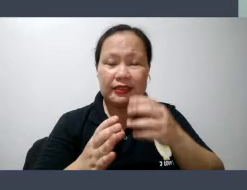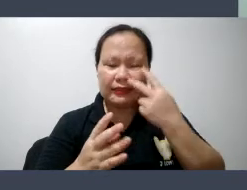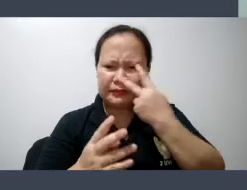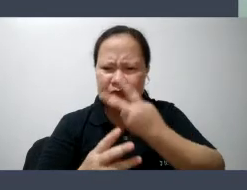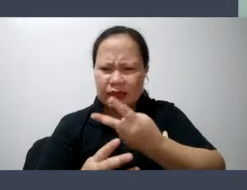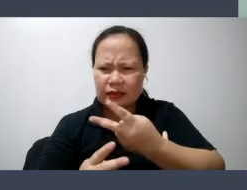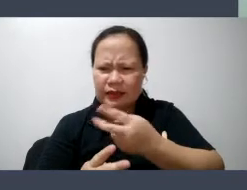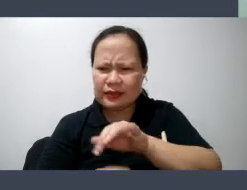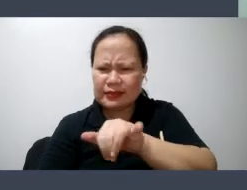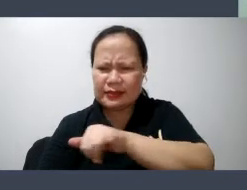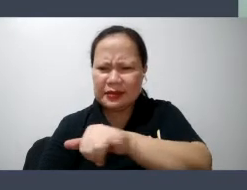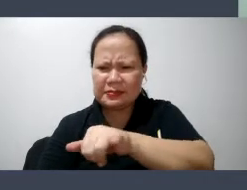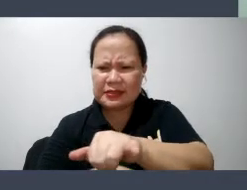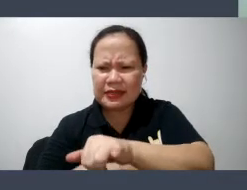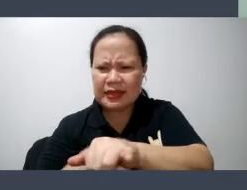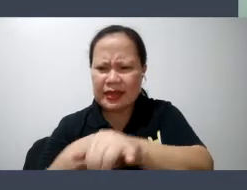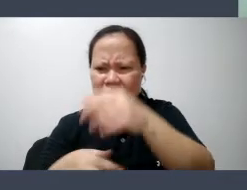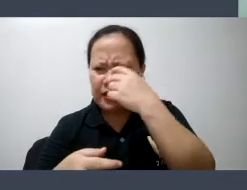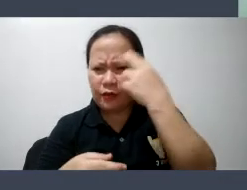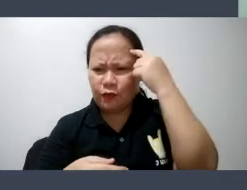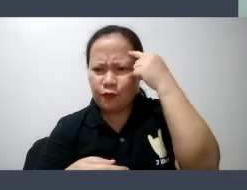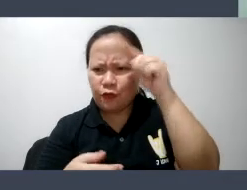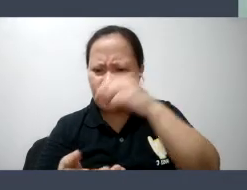two or more objects.